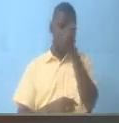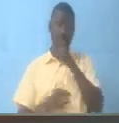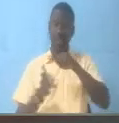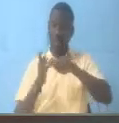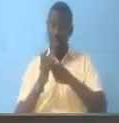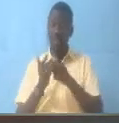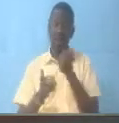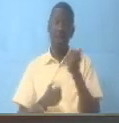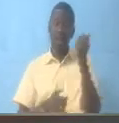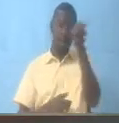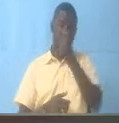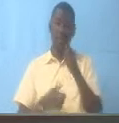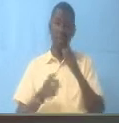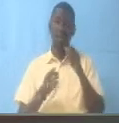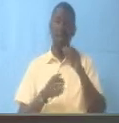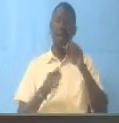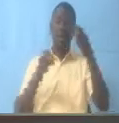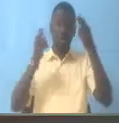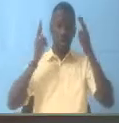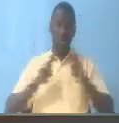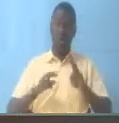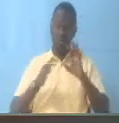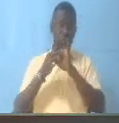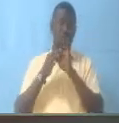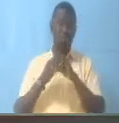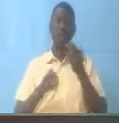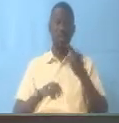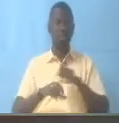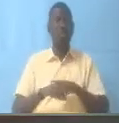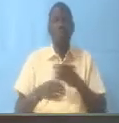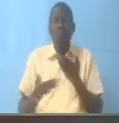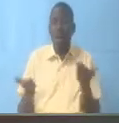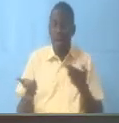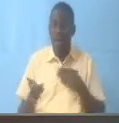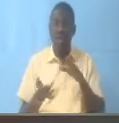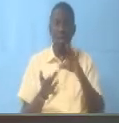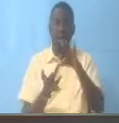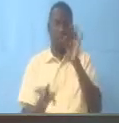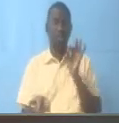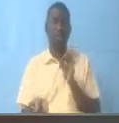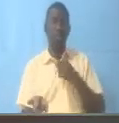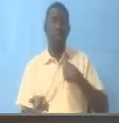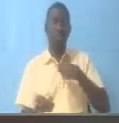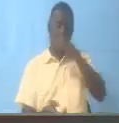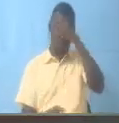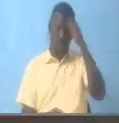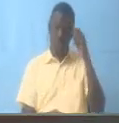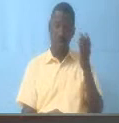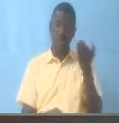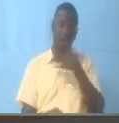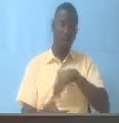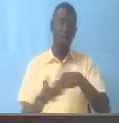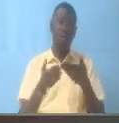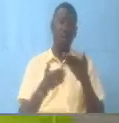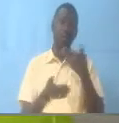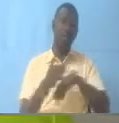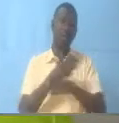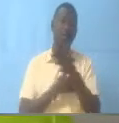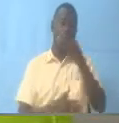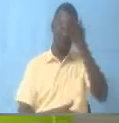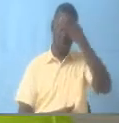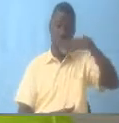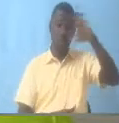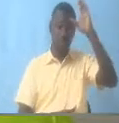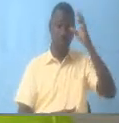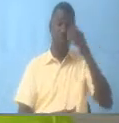him. xam na li ma daan liggéey ci bunta liggéeykaay boobu noonu loolu moo waraloon sax suñu tànneef lu aju ci mbir